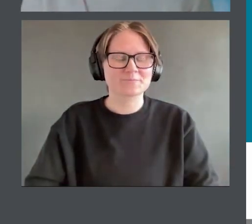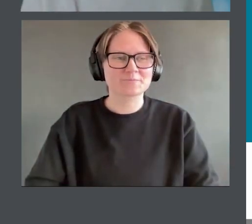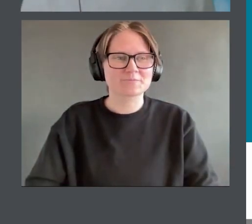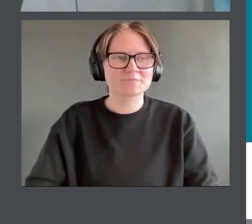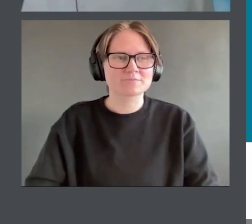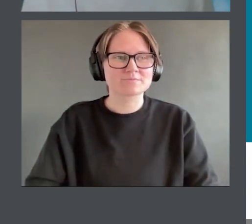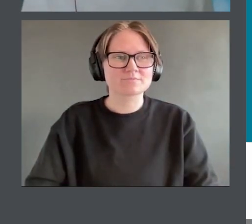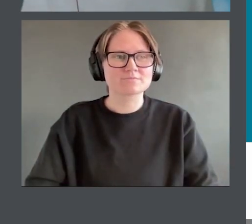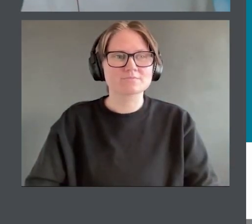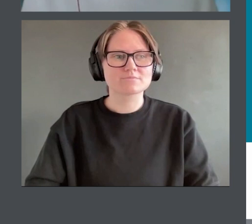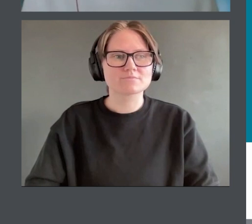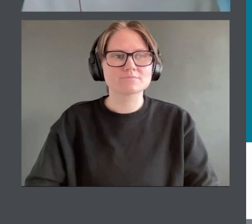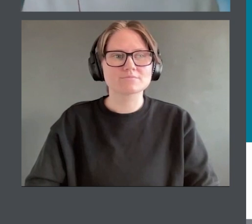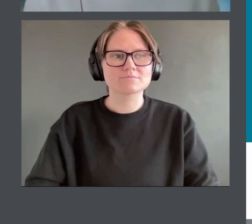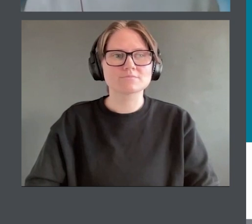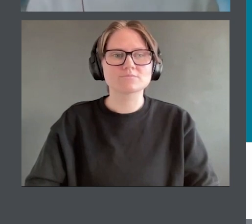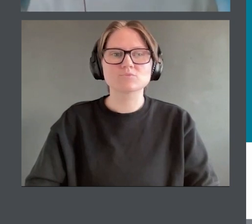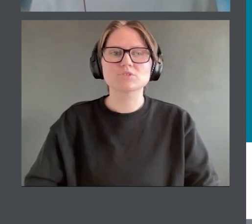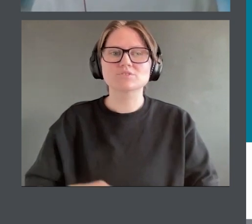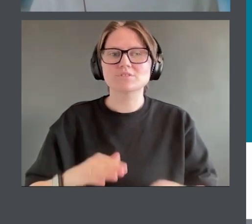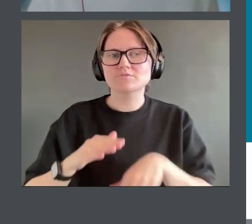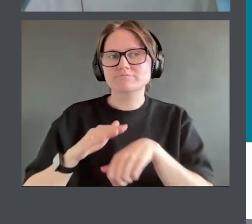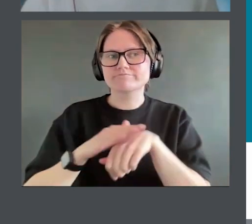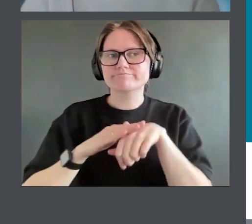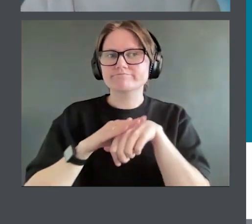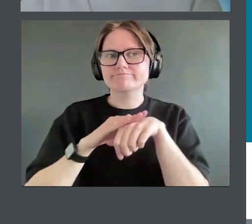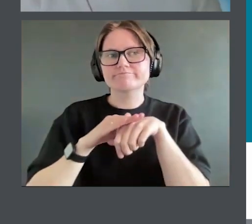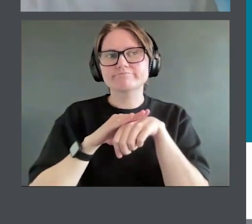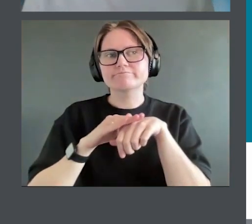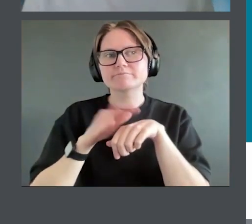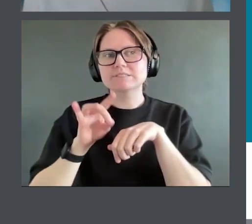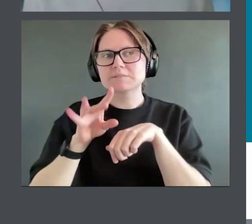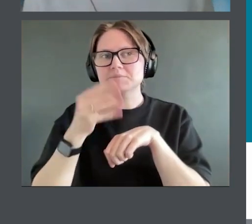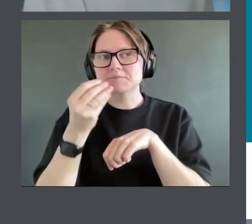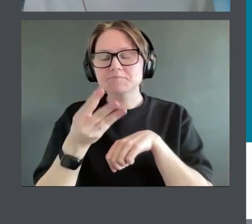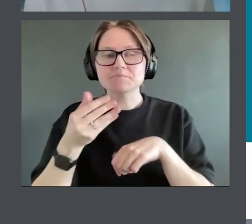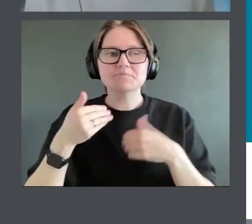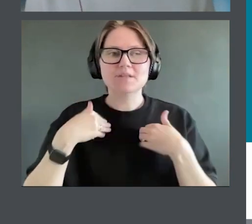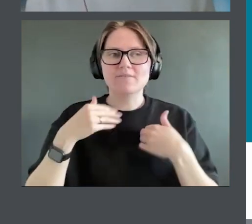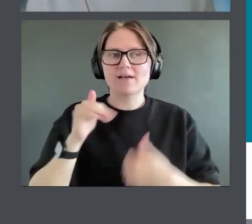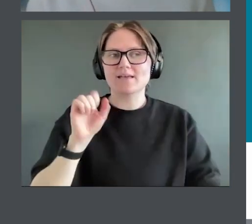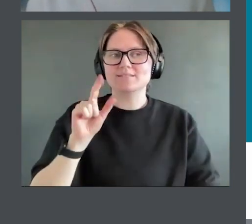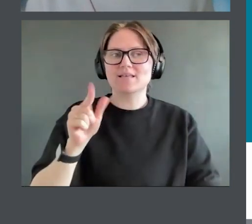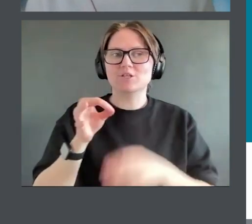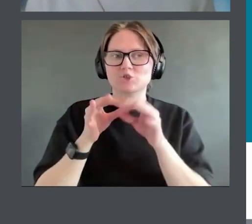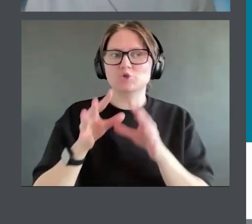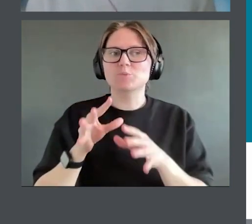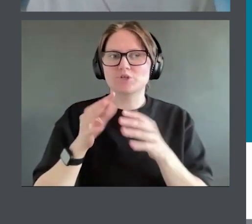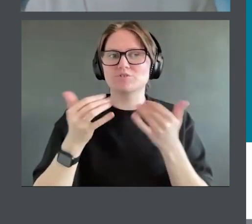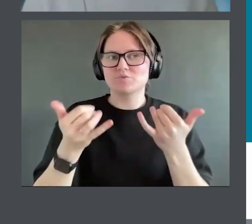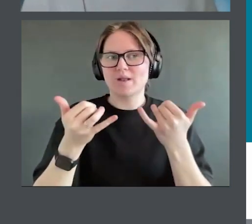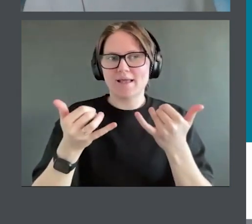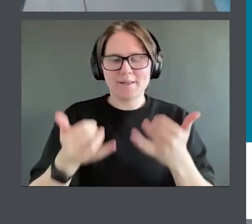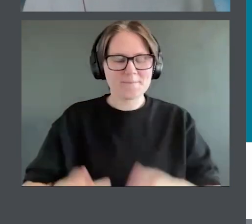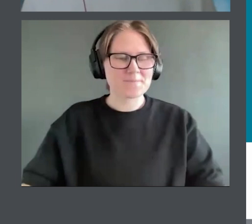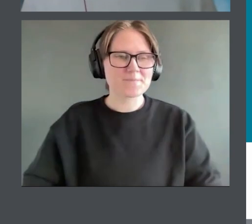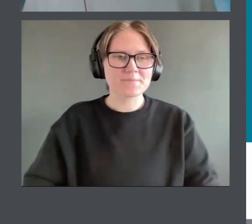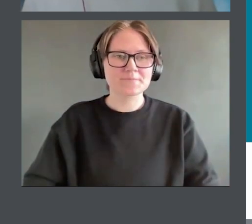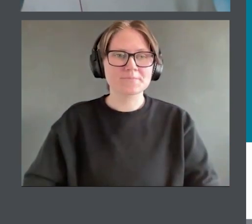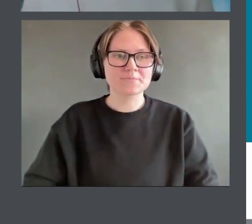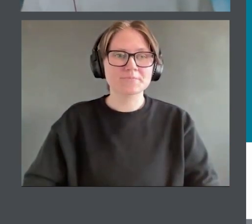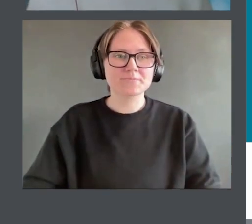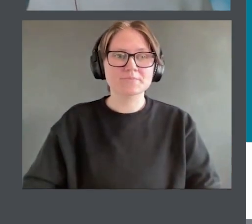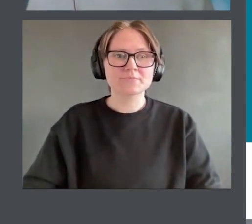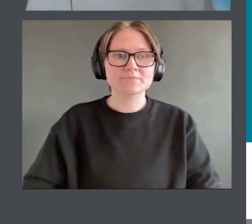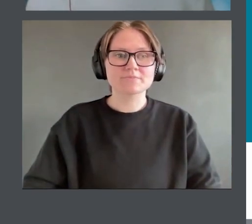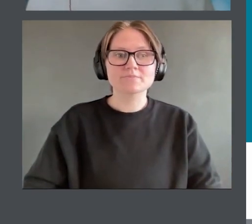We have just a few housekeeping tips. ASL interpreters are provided today. Uh, if you're